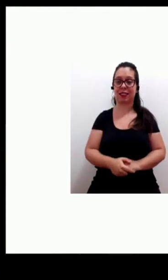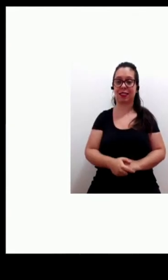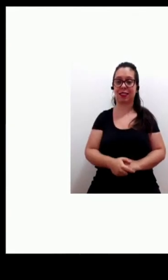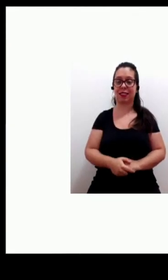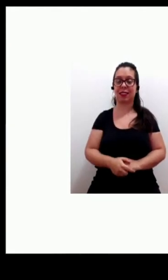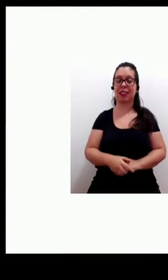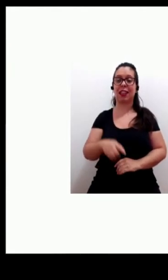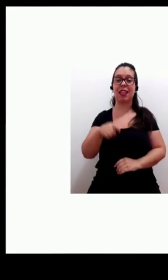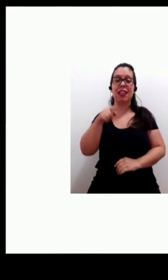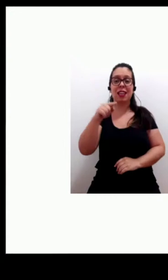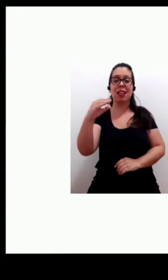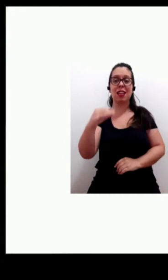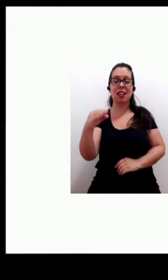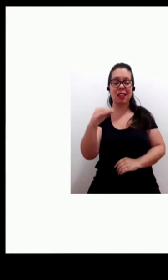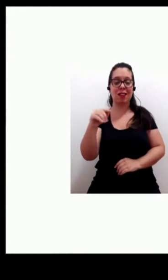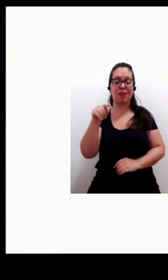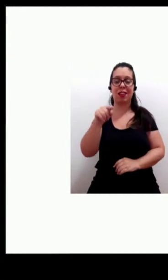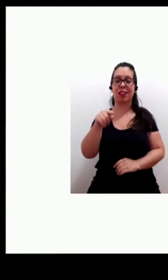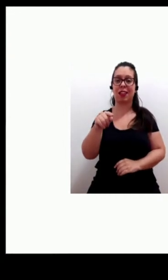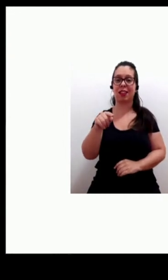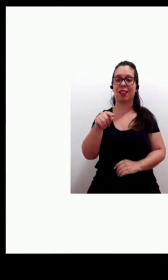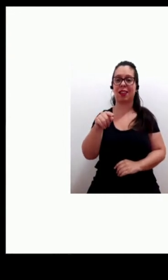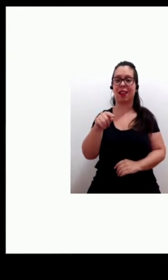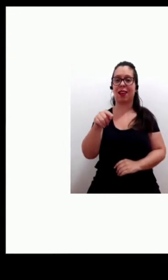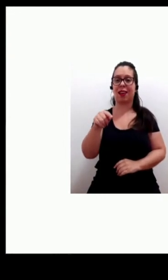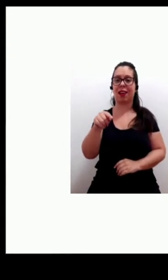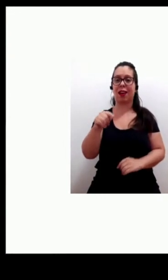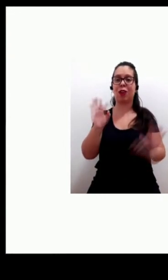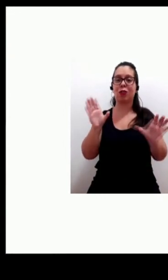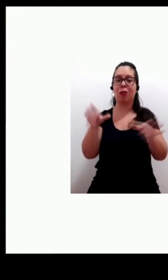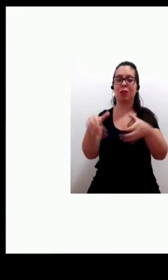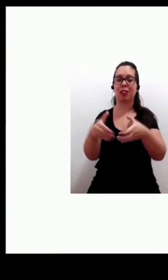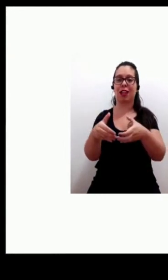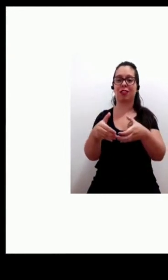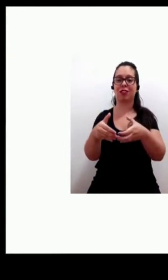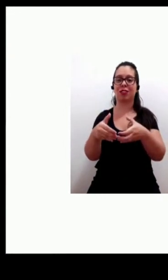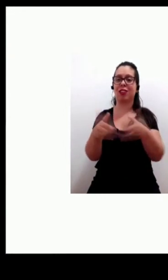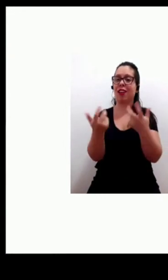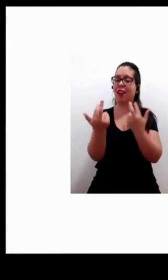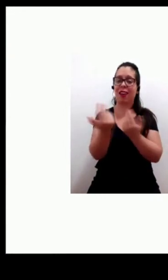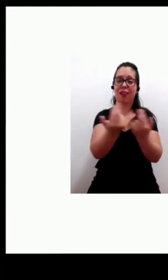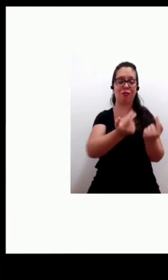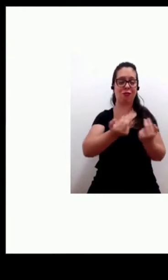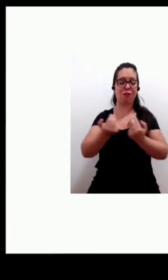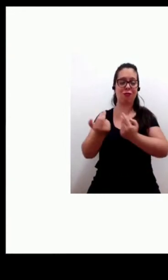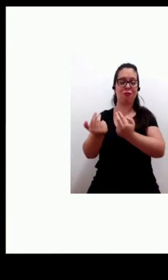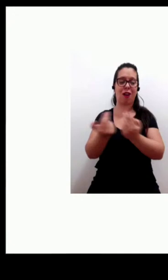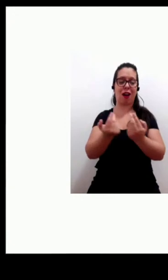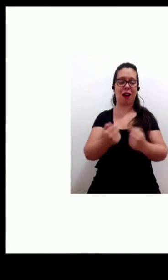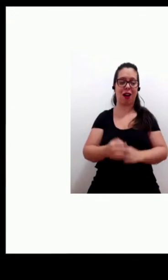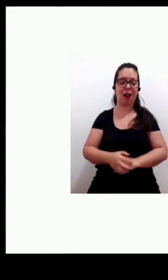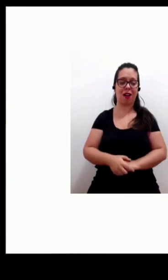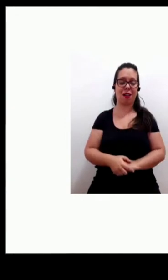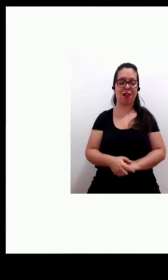this small community you've got people just like yourselves. Barney Hughes is bred